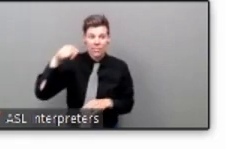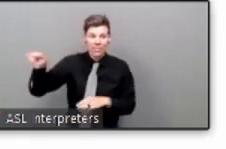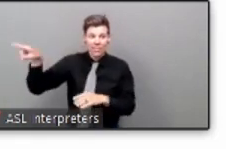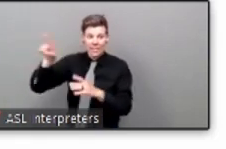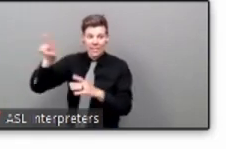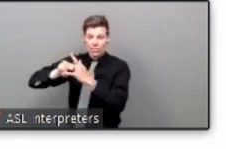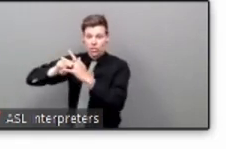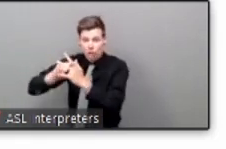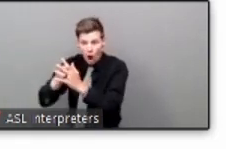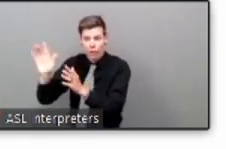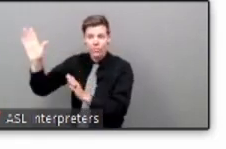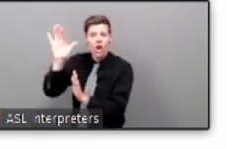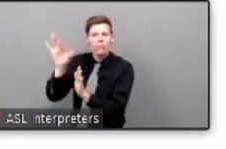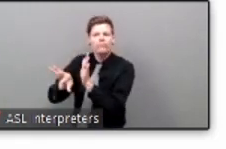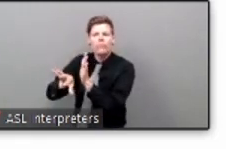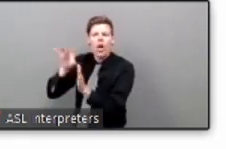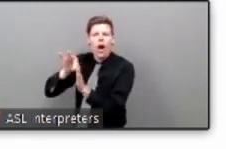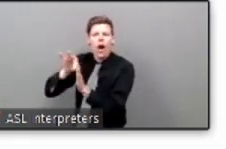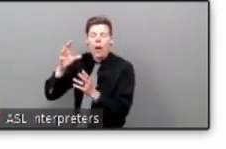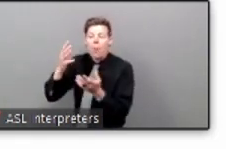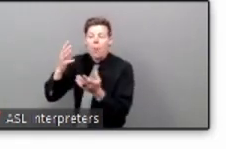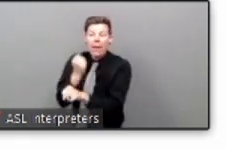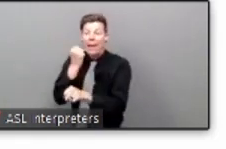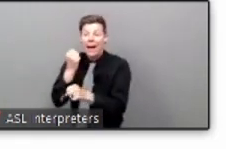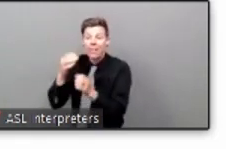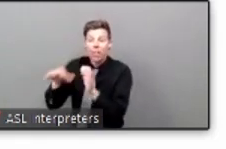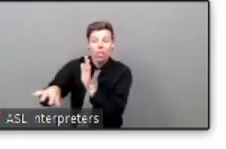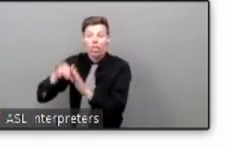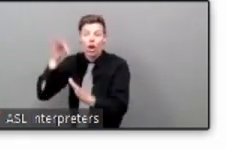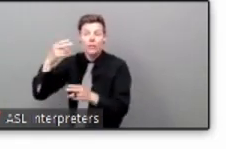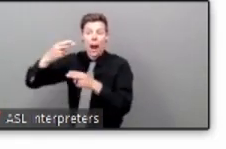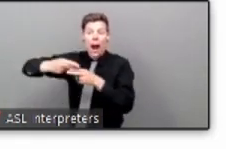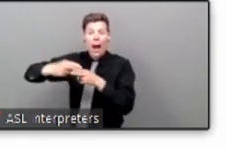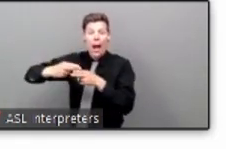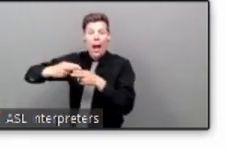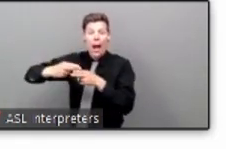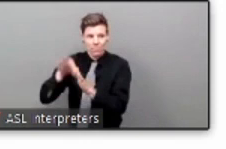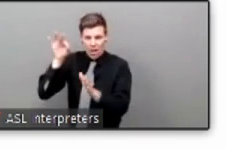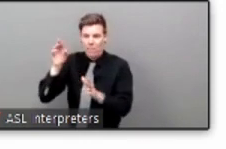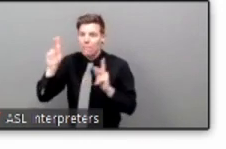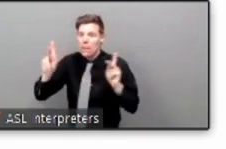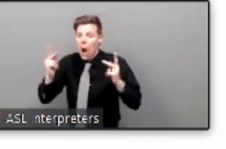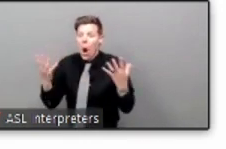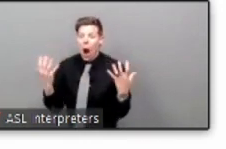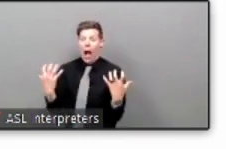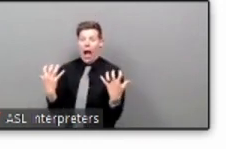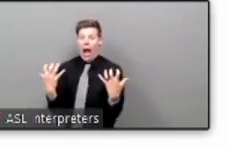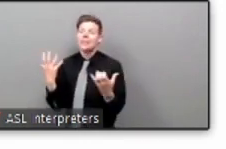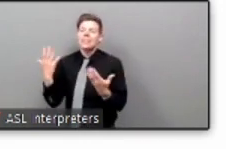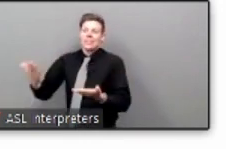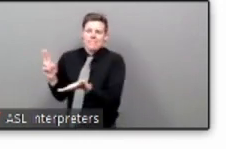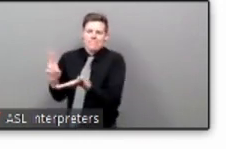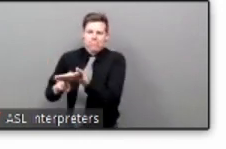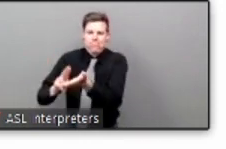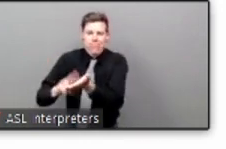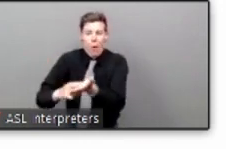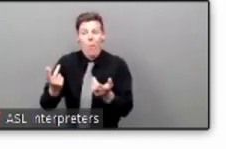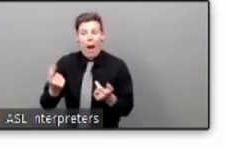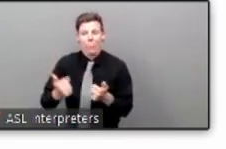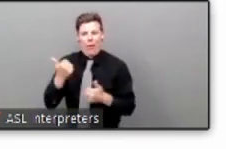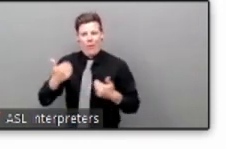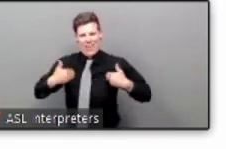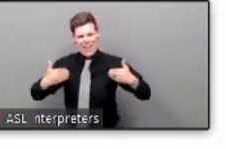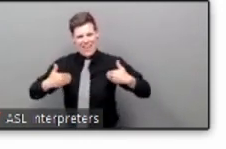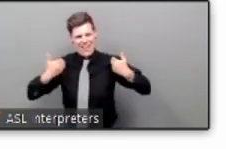more rural people who live in more rural areas will step up and take the vaccine. And so we're hoping to